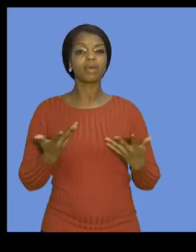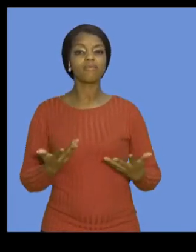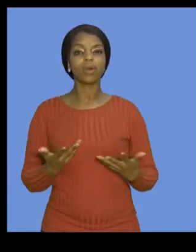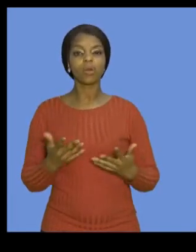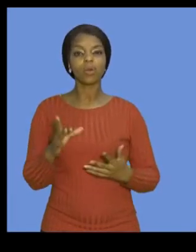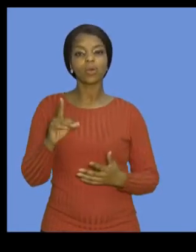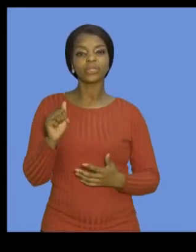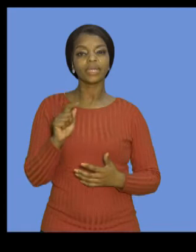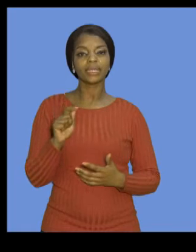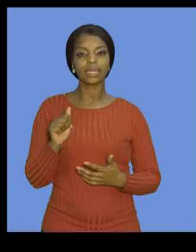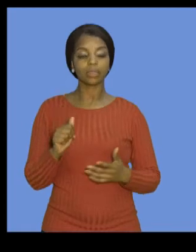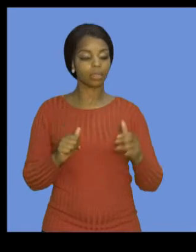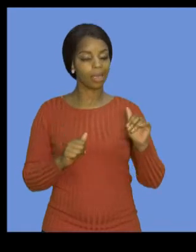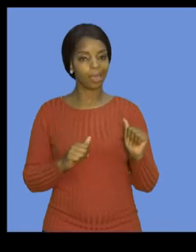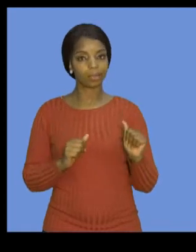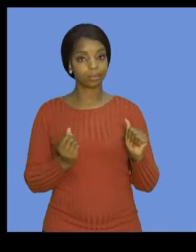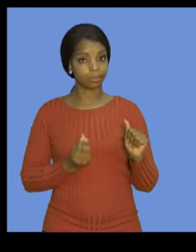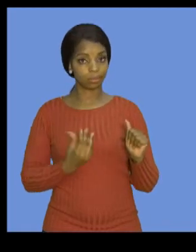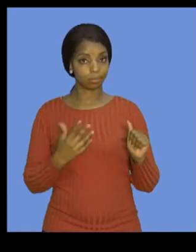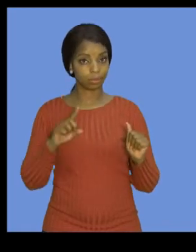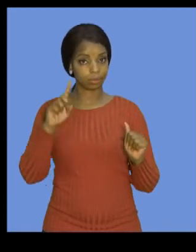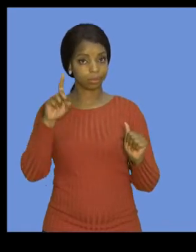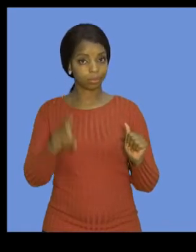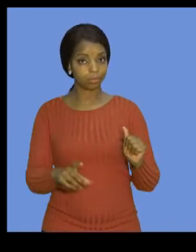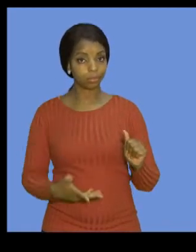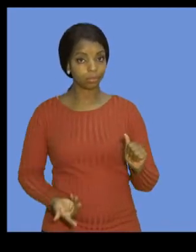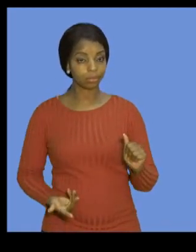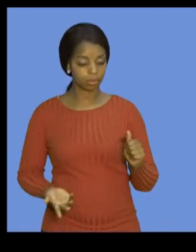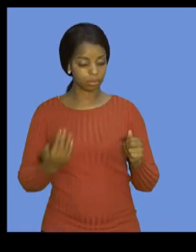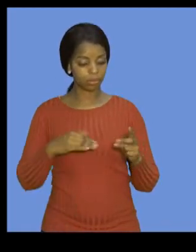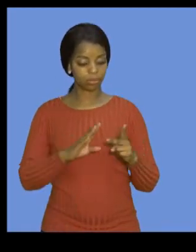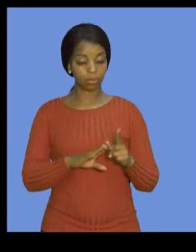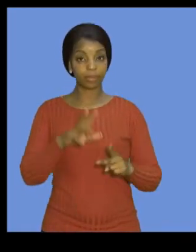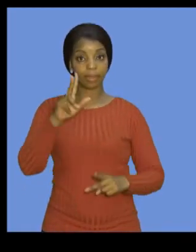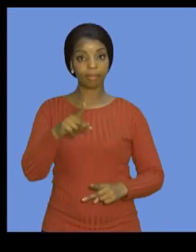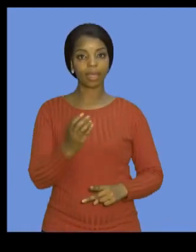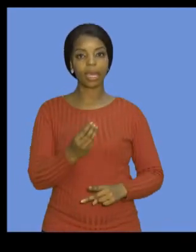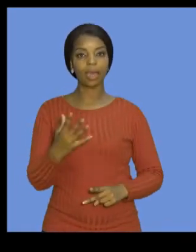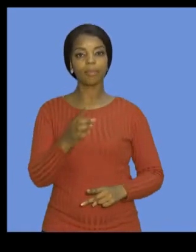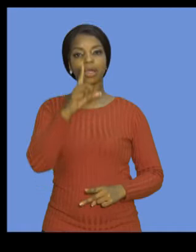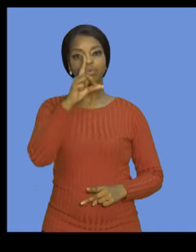my scrap value, but P will actually be the